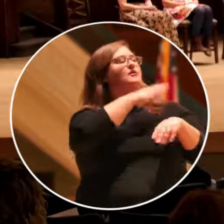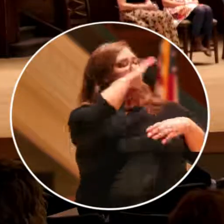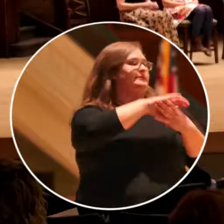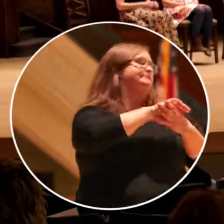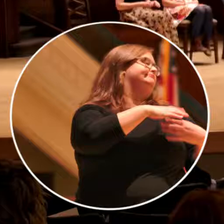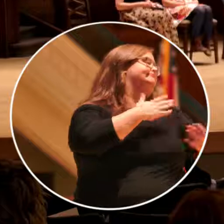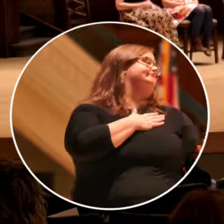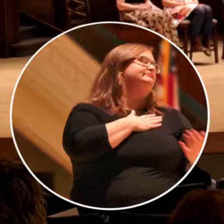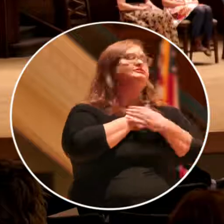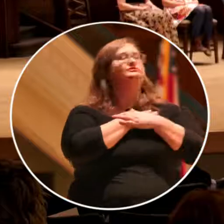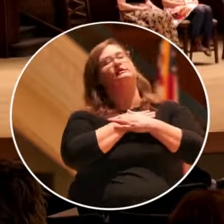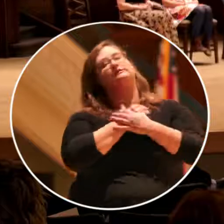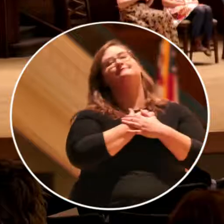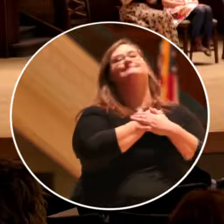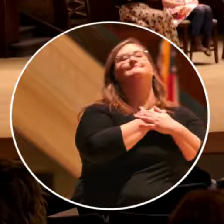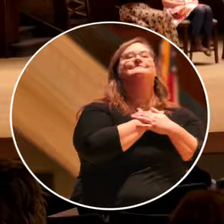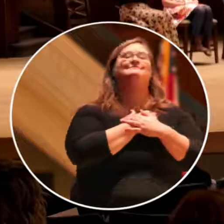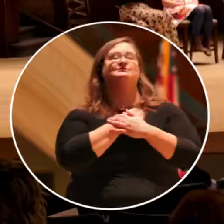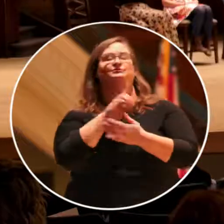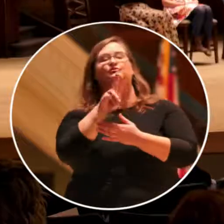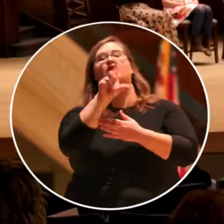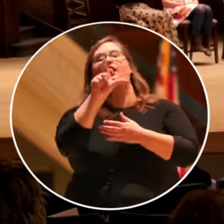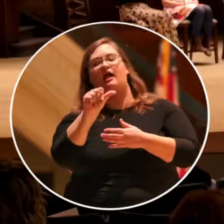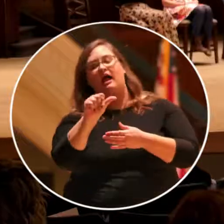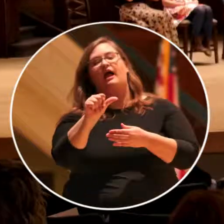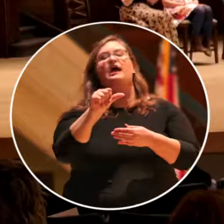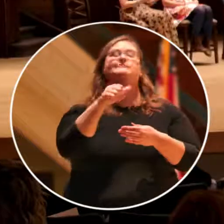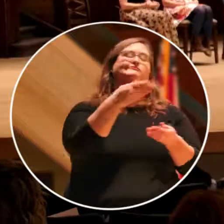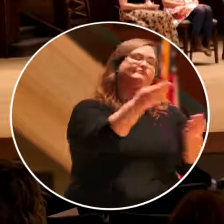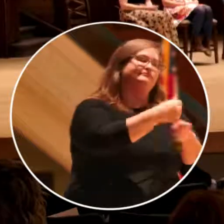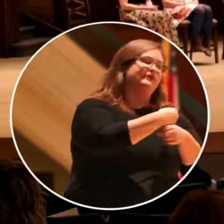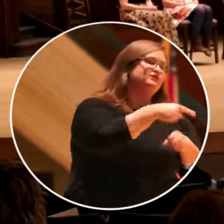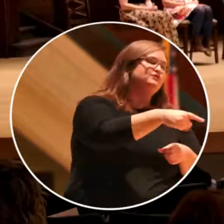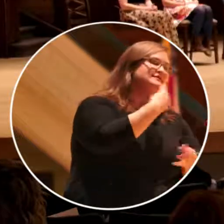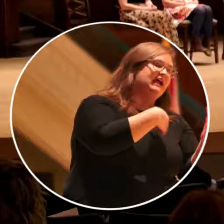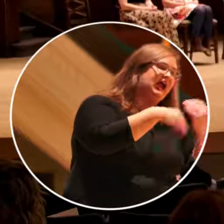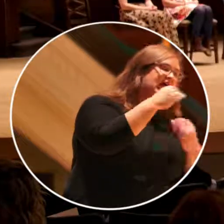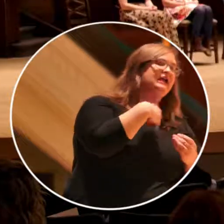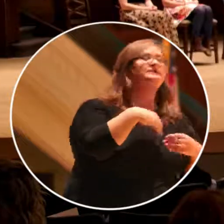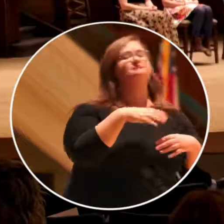clean everything up and they make you snacks, but then they leave.